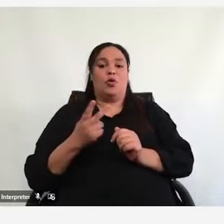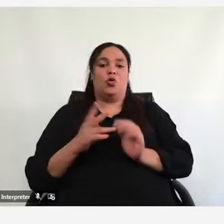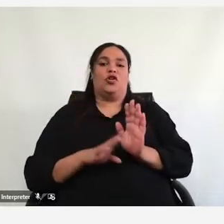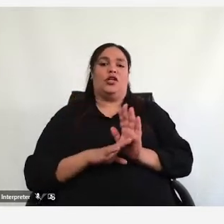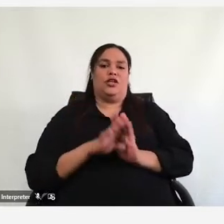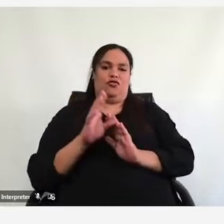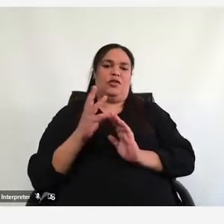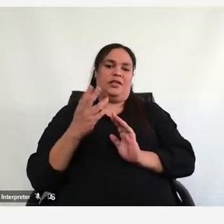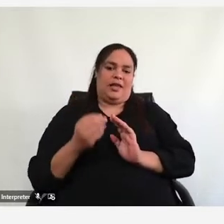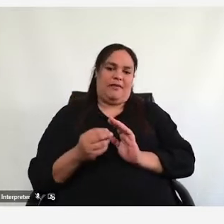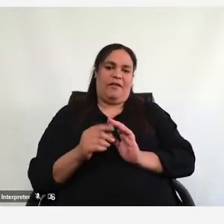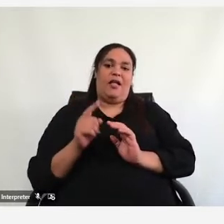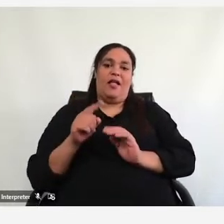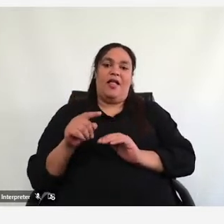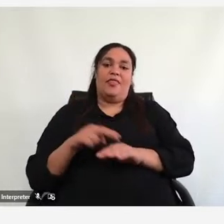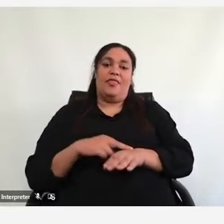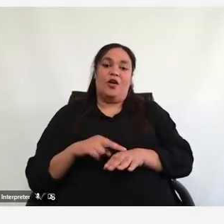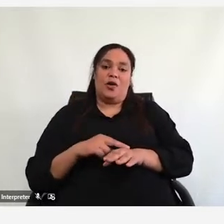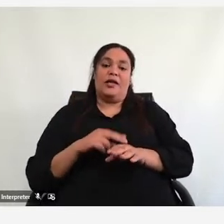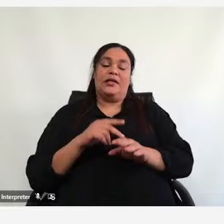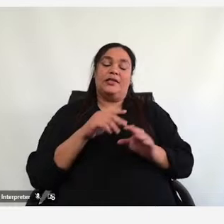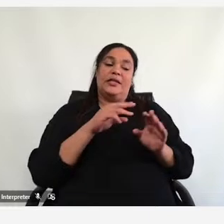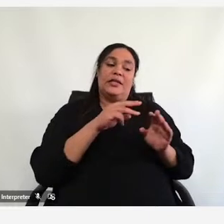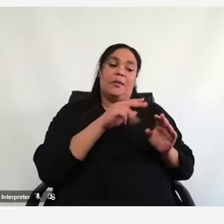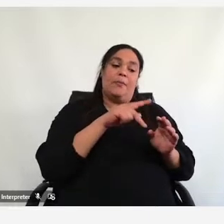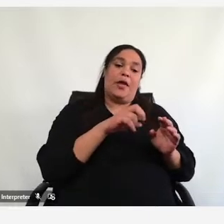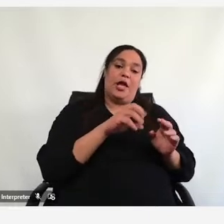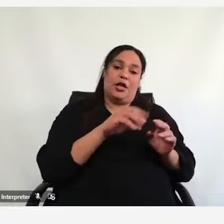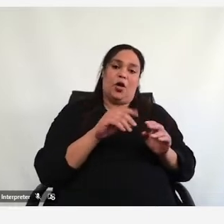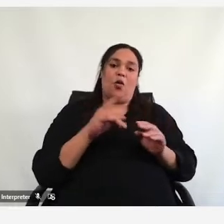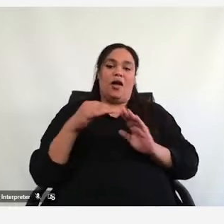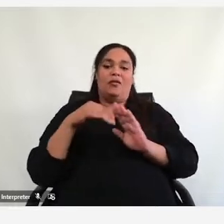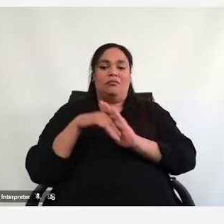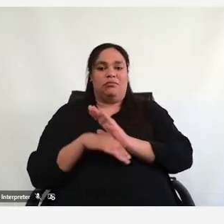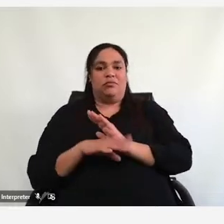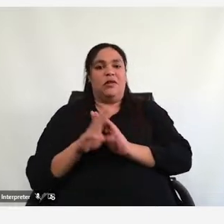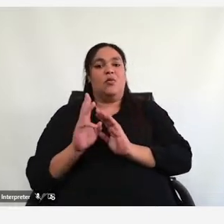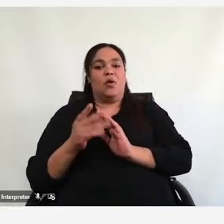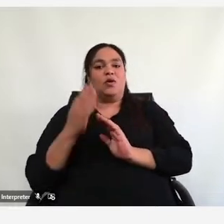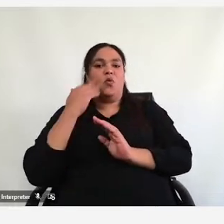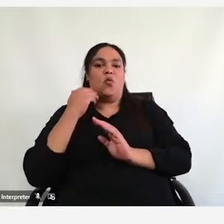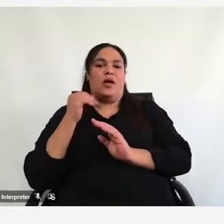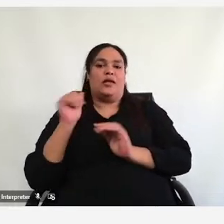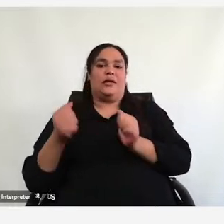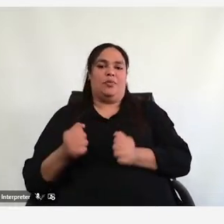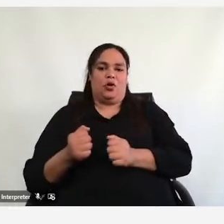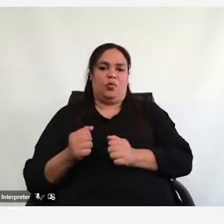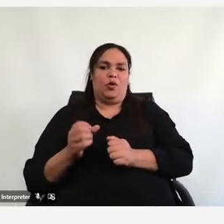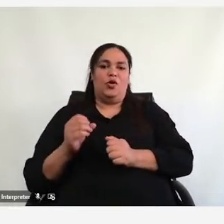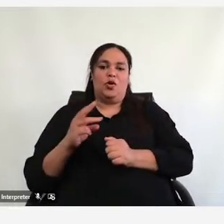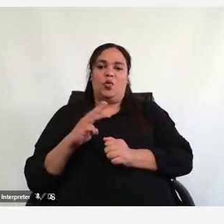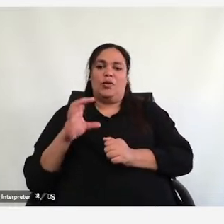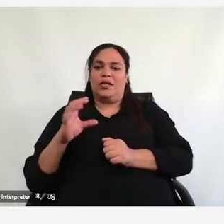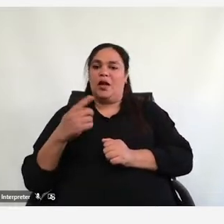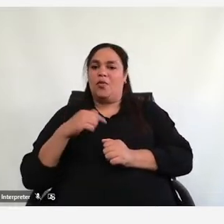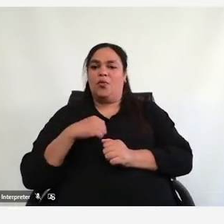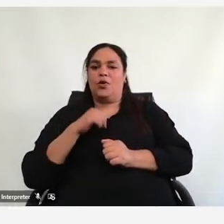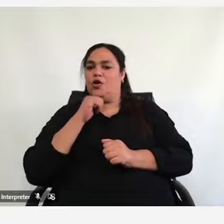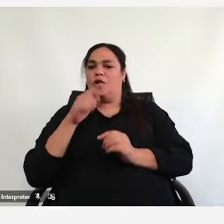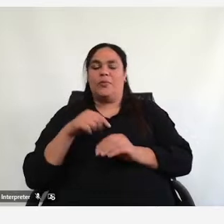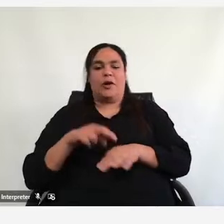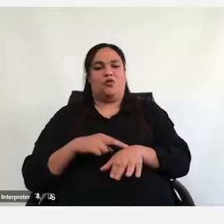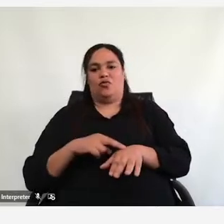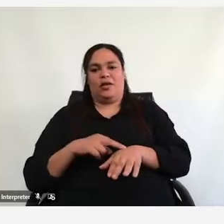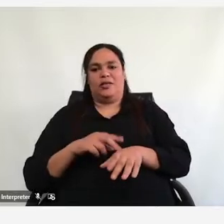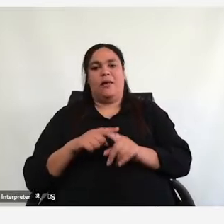increased. The race actually in the PERO that you will see that have decreased is actually white employment. Now, in the Western Cape, we are not about race,